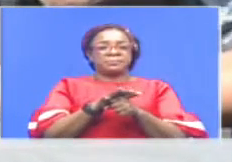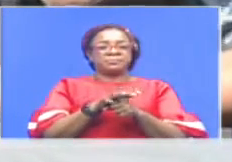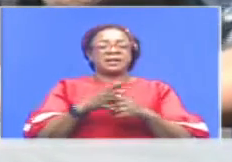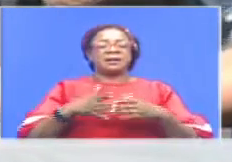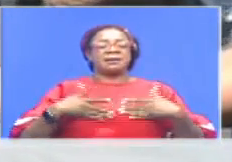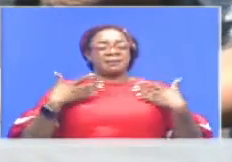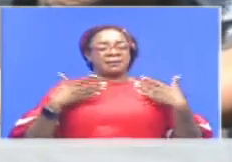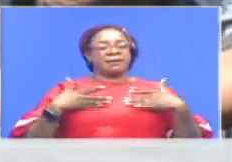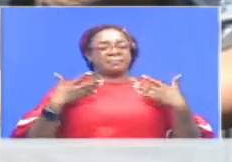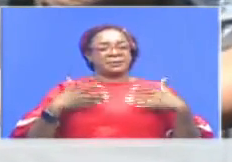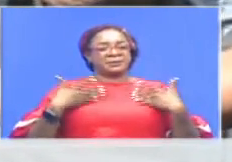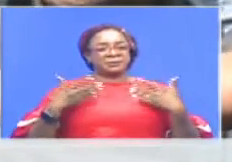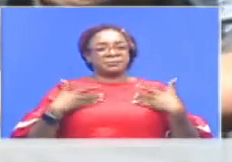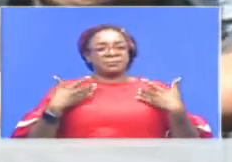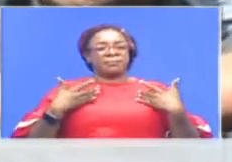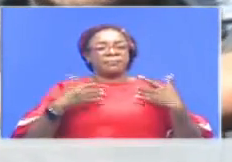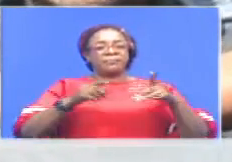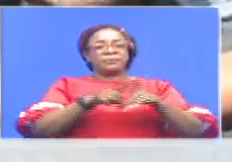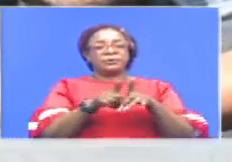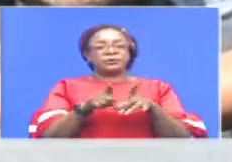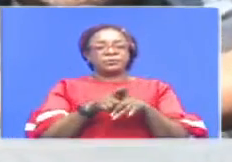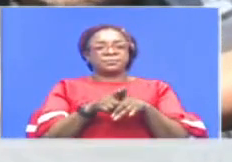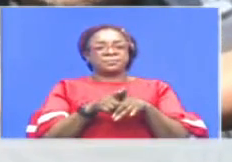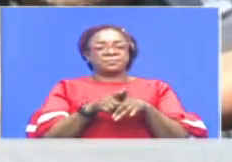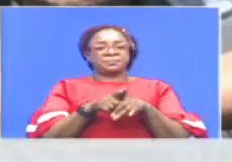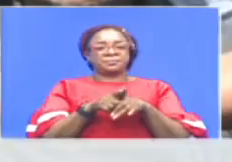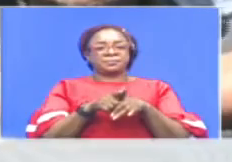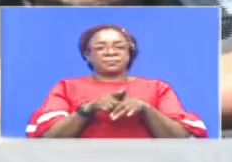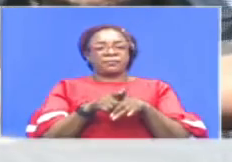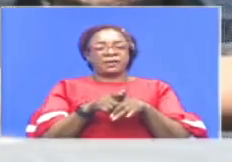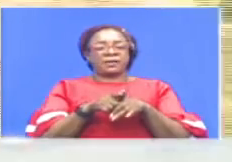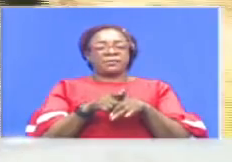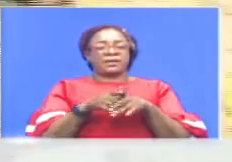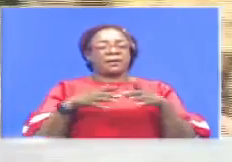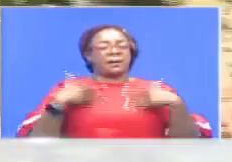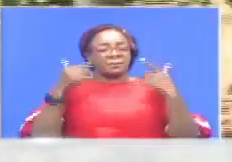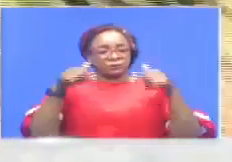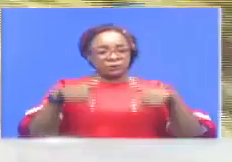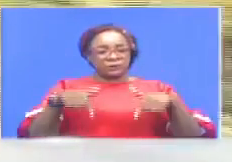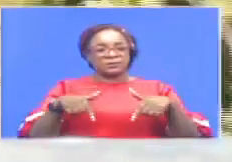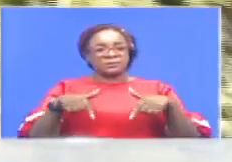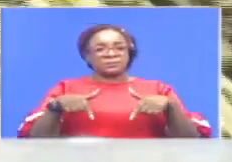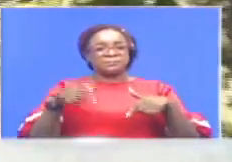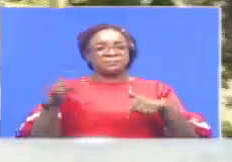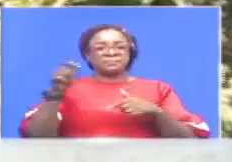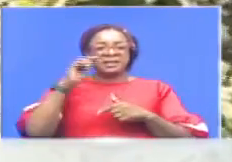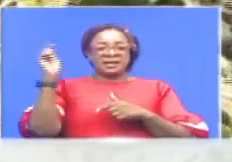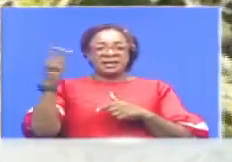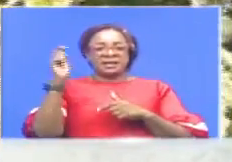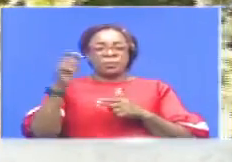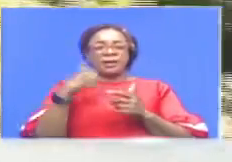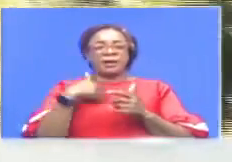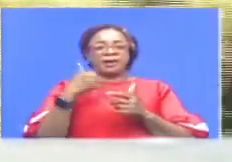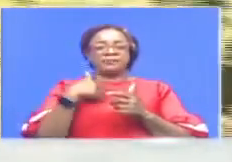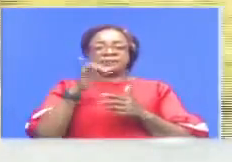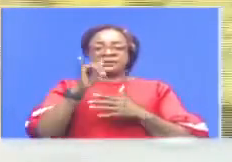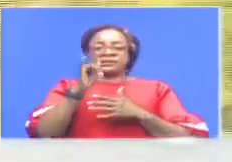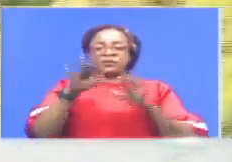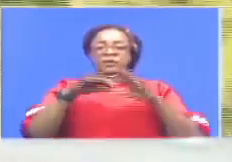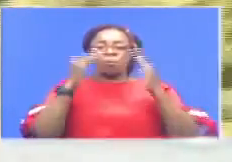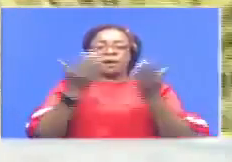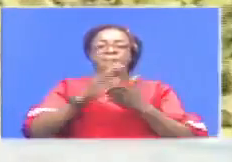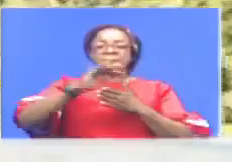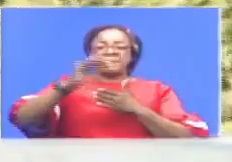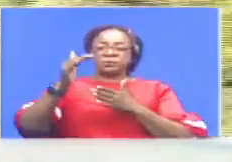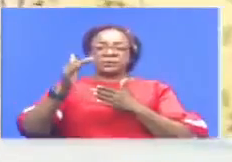furaha na changamfu na pia na wamefurahia sana siku ya leo. Kenya will be fielding athletes for the World Mountain and